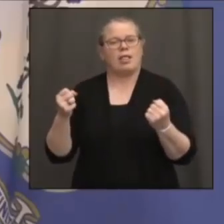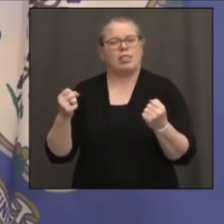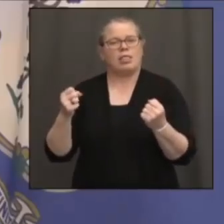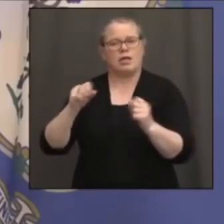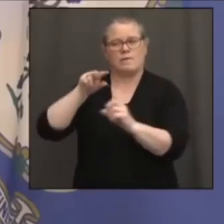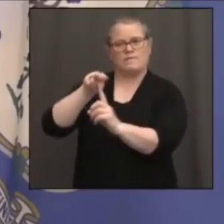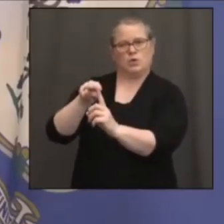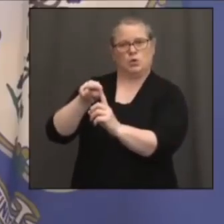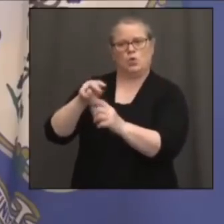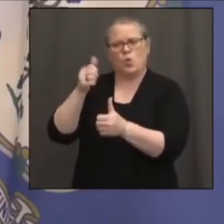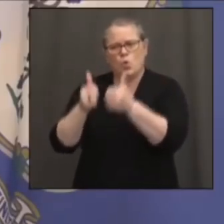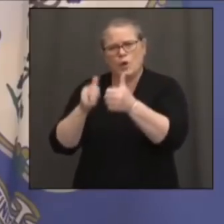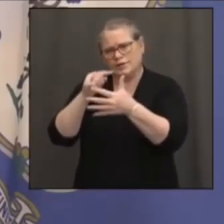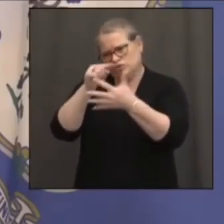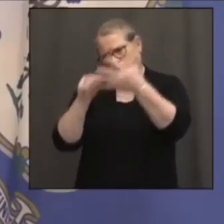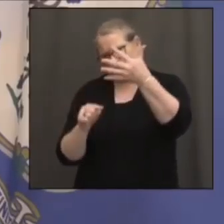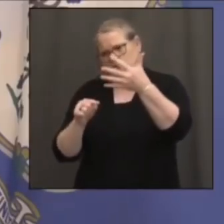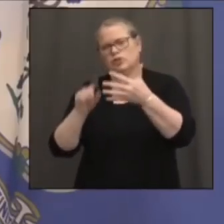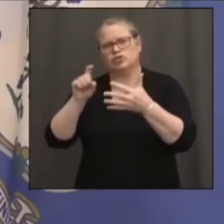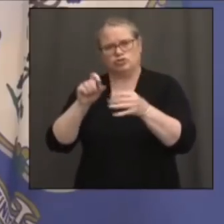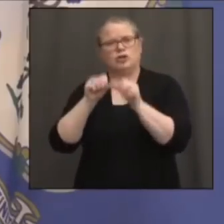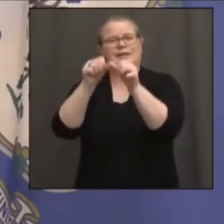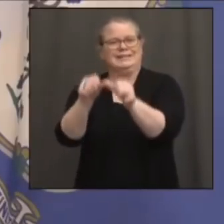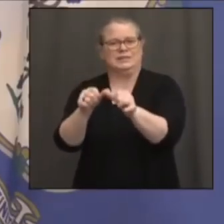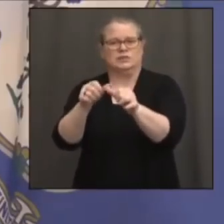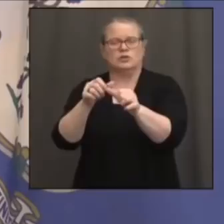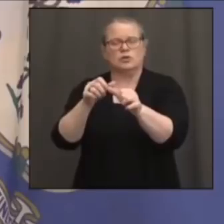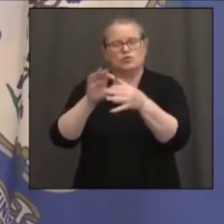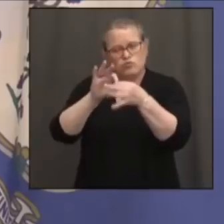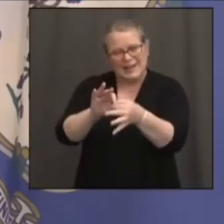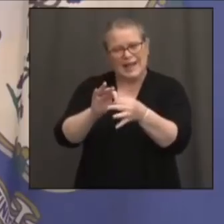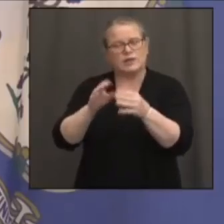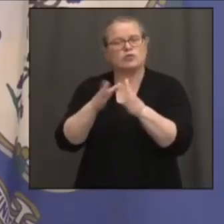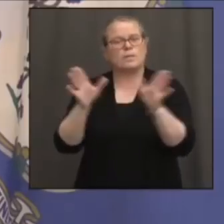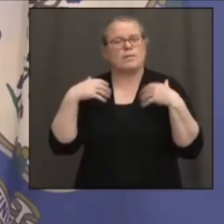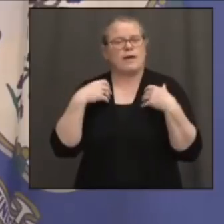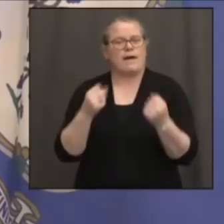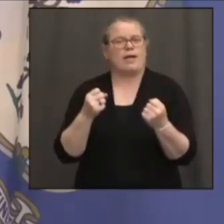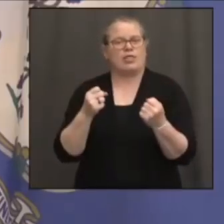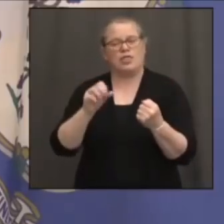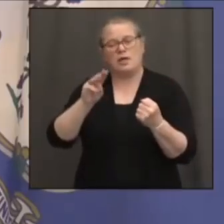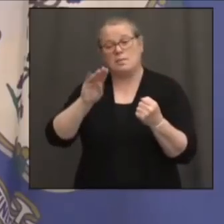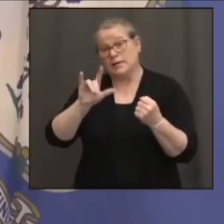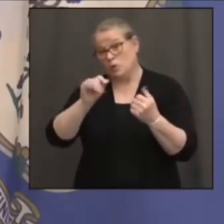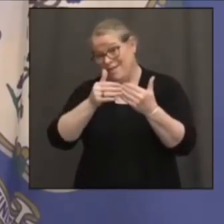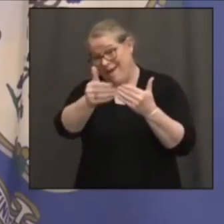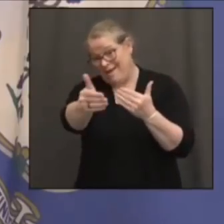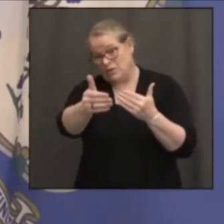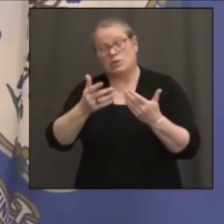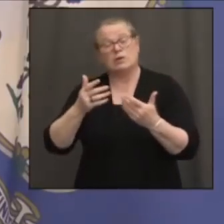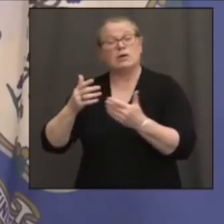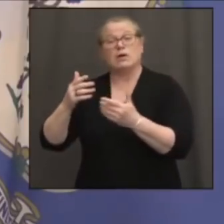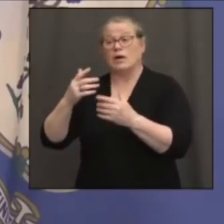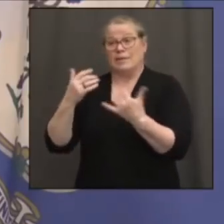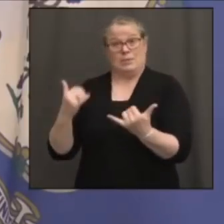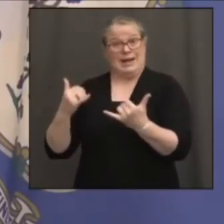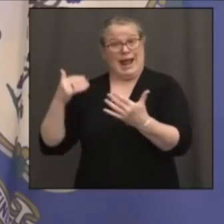continued after May 20th. And at that point, leading up to May 20th, it's really up to the legislature